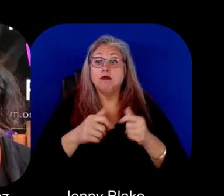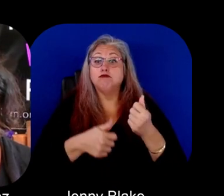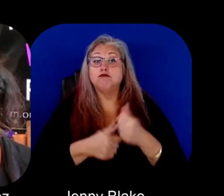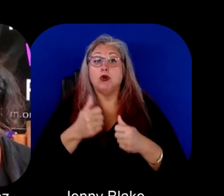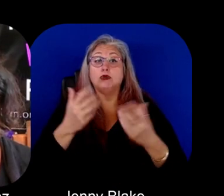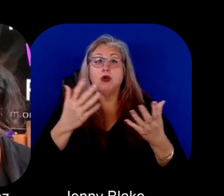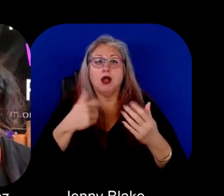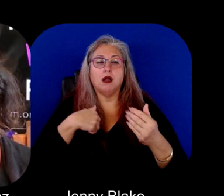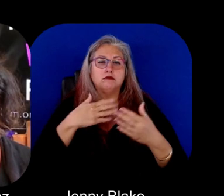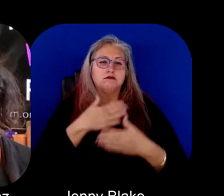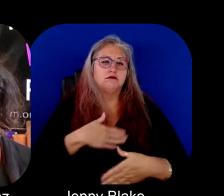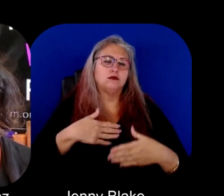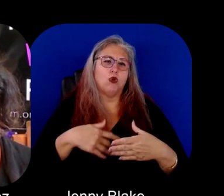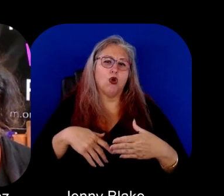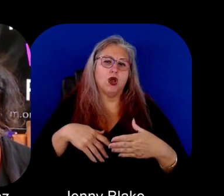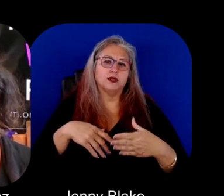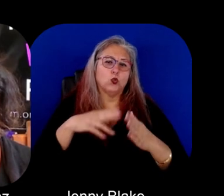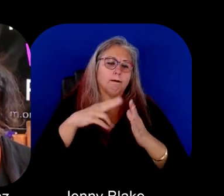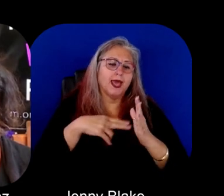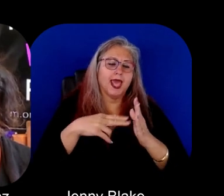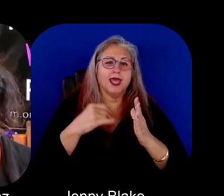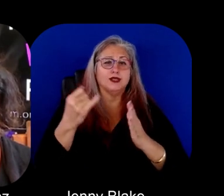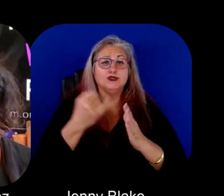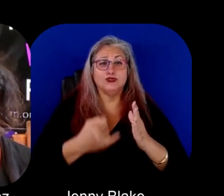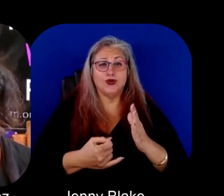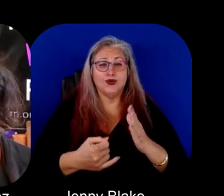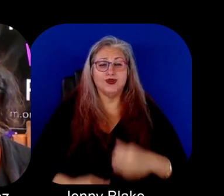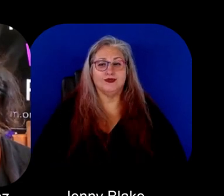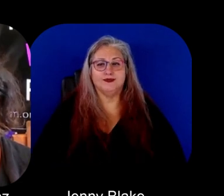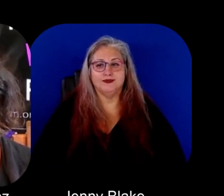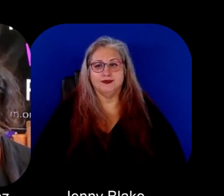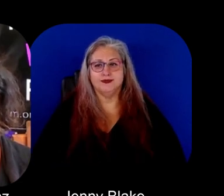most importantly, I love to paint, I love to draw.